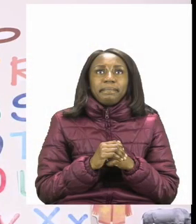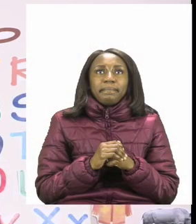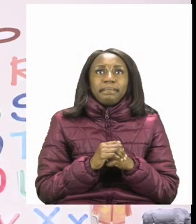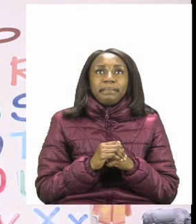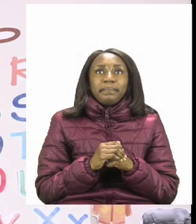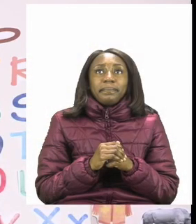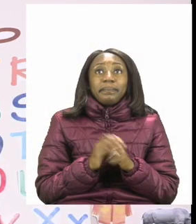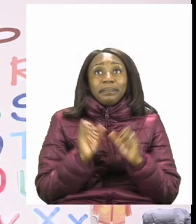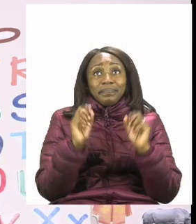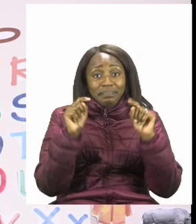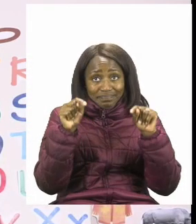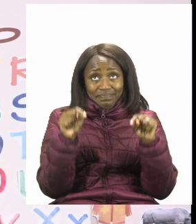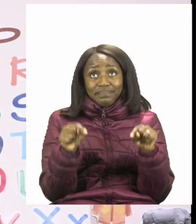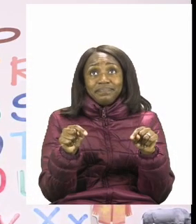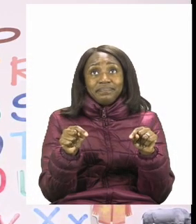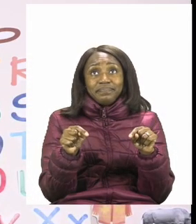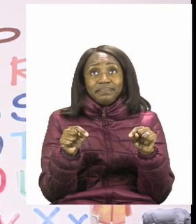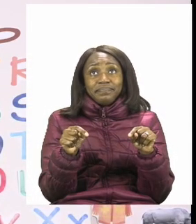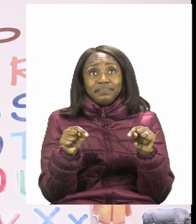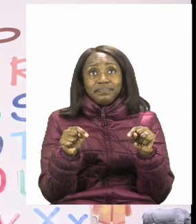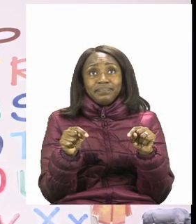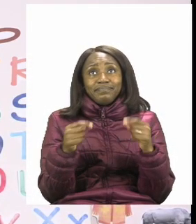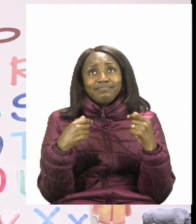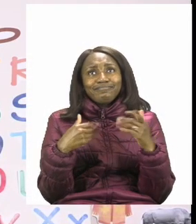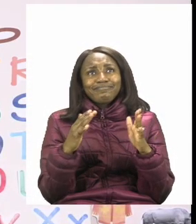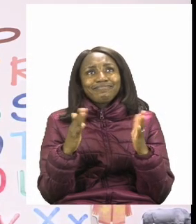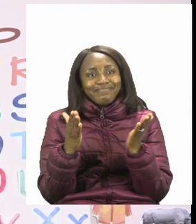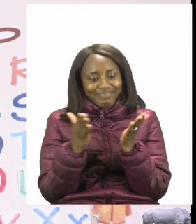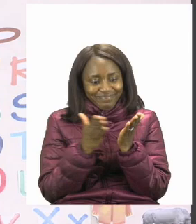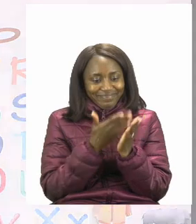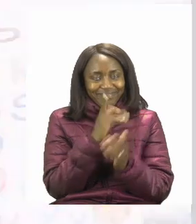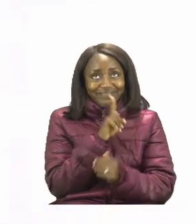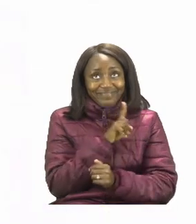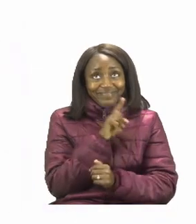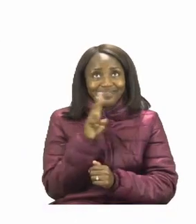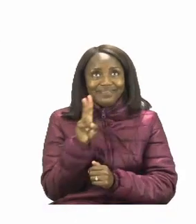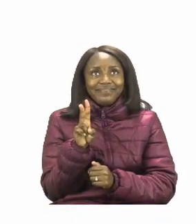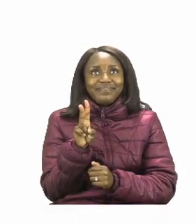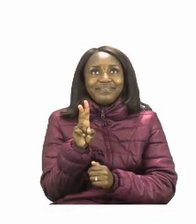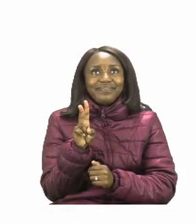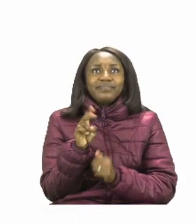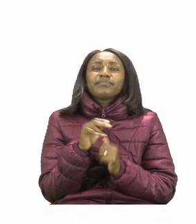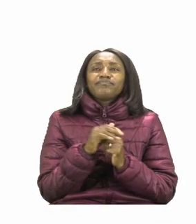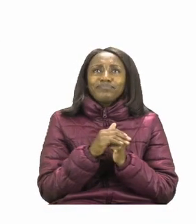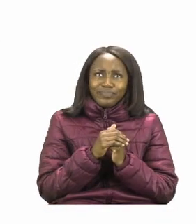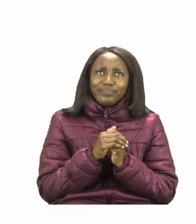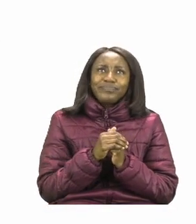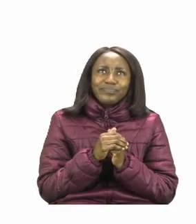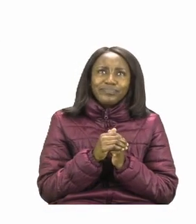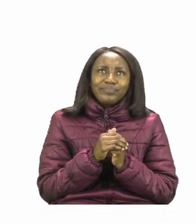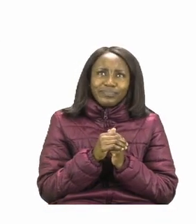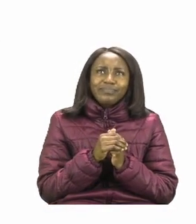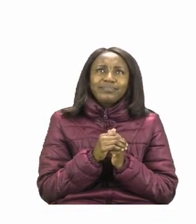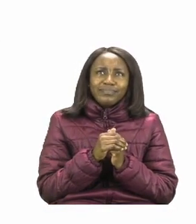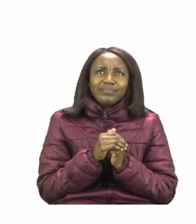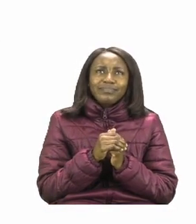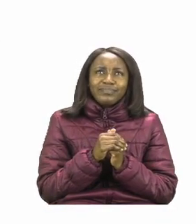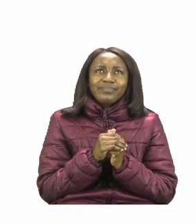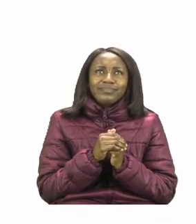Now for our lesson, boys and girls, we are going to start on page 12. On page 12, we have